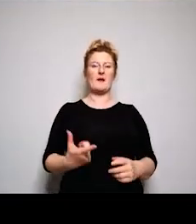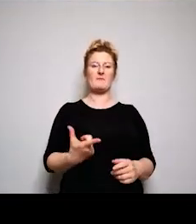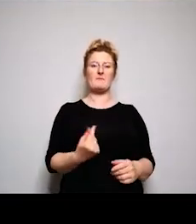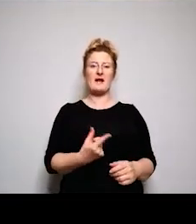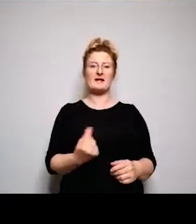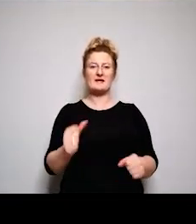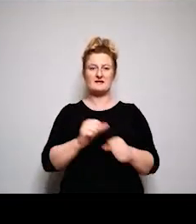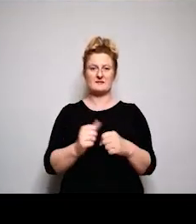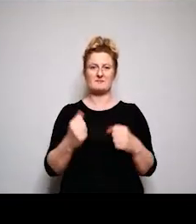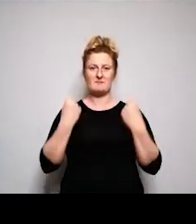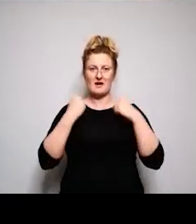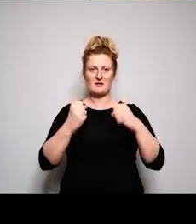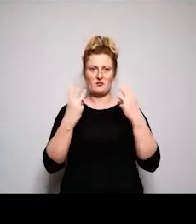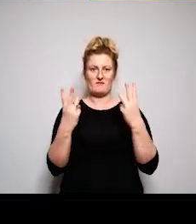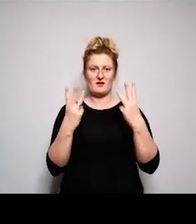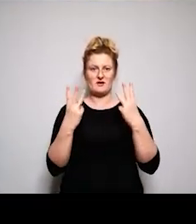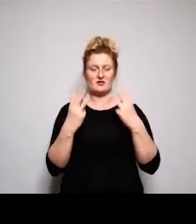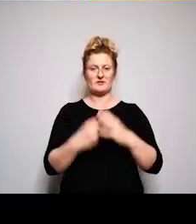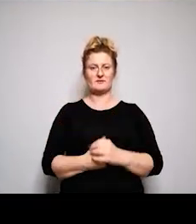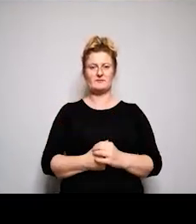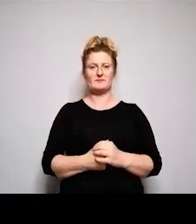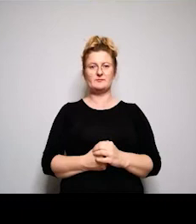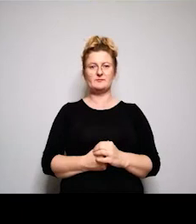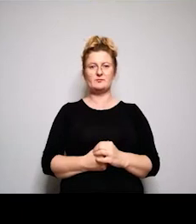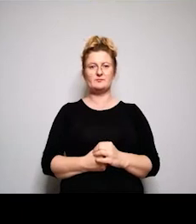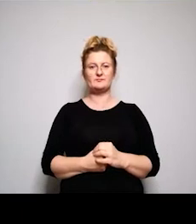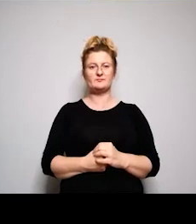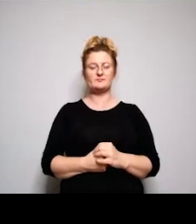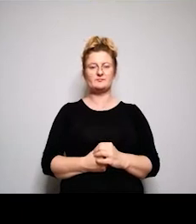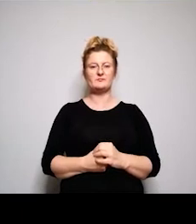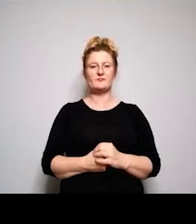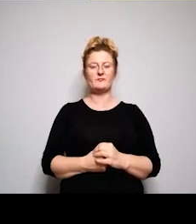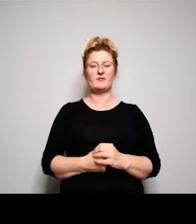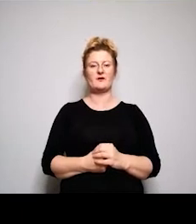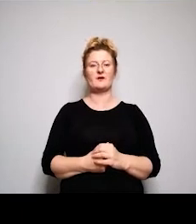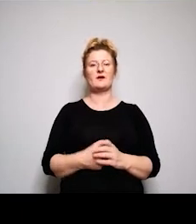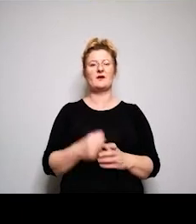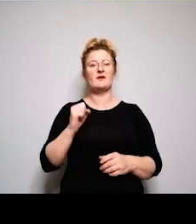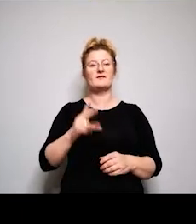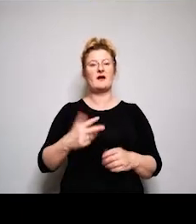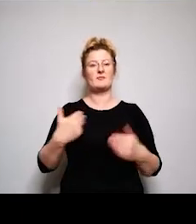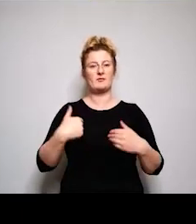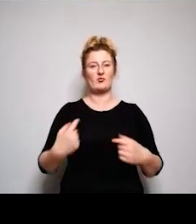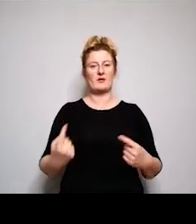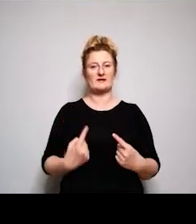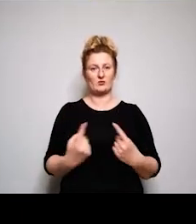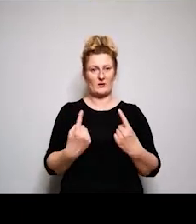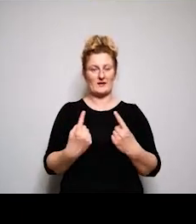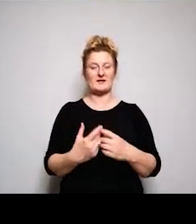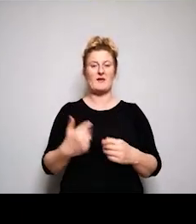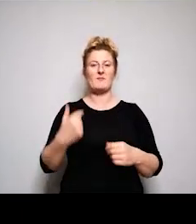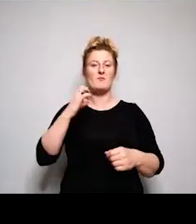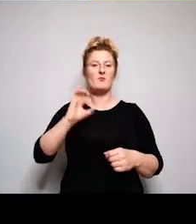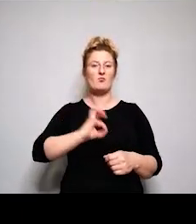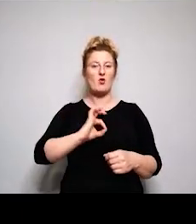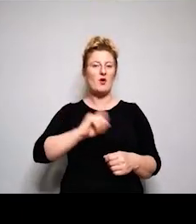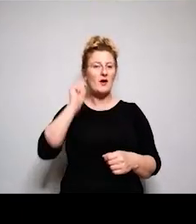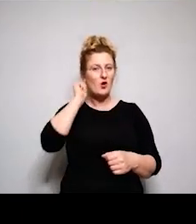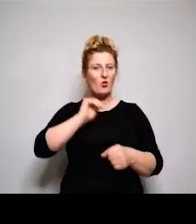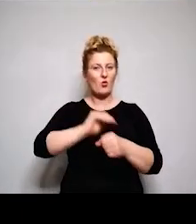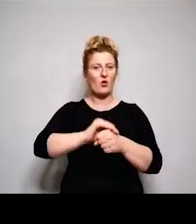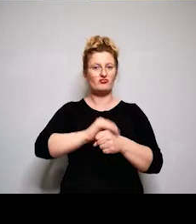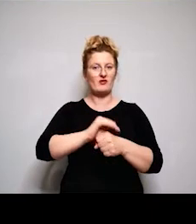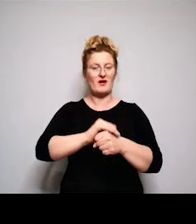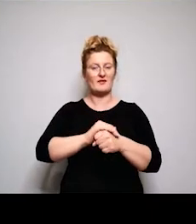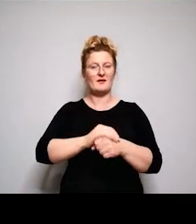it happens to be that a good friend of mine was married to a military, and he was like, yeah, what do you do? And I said, I